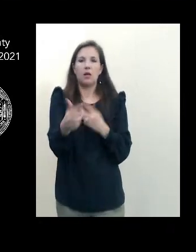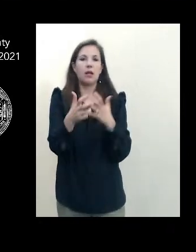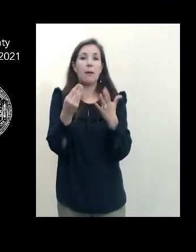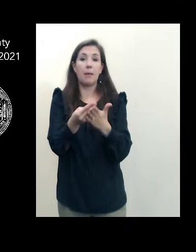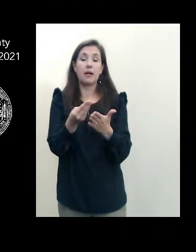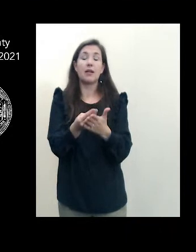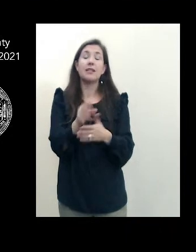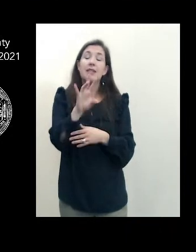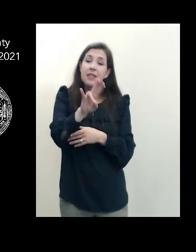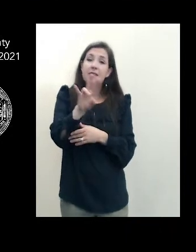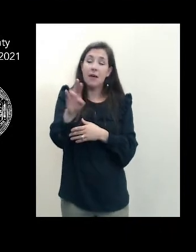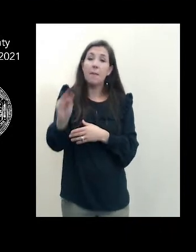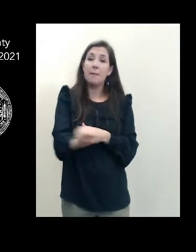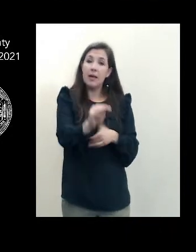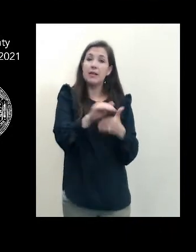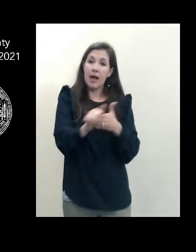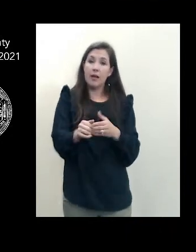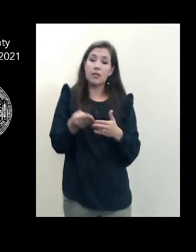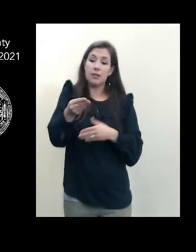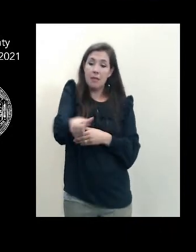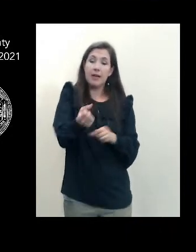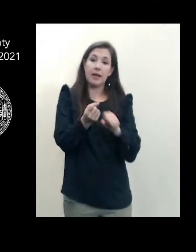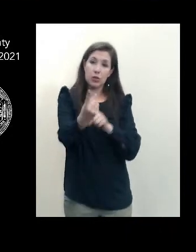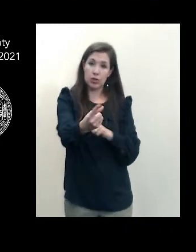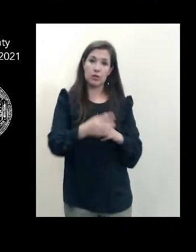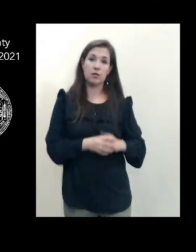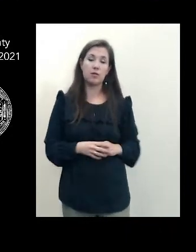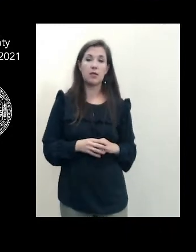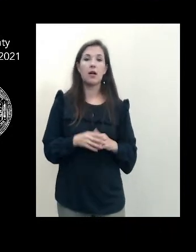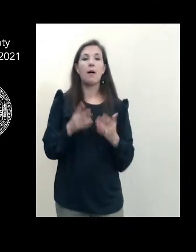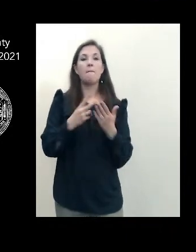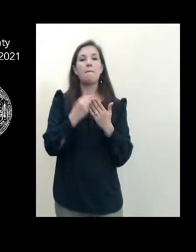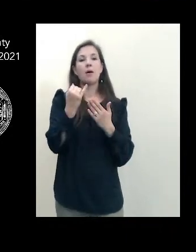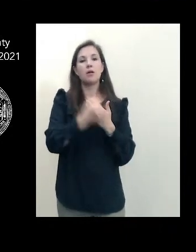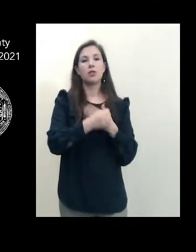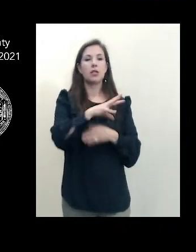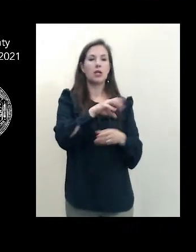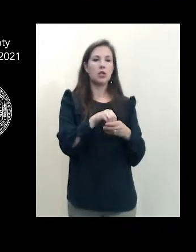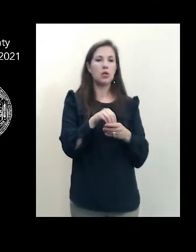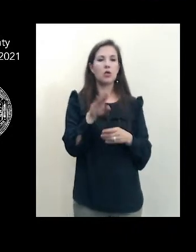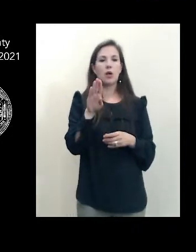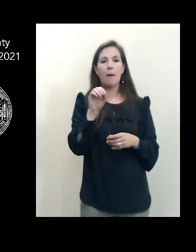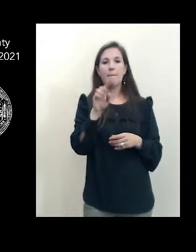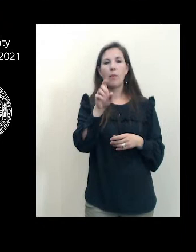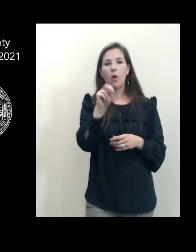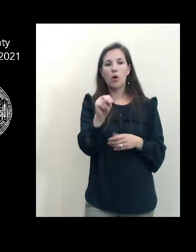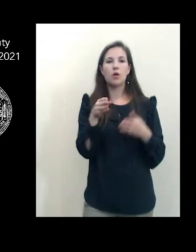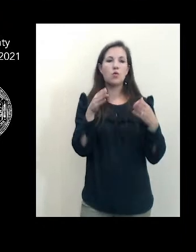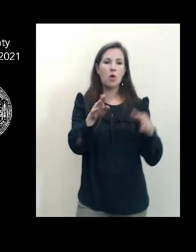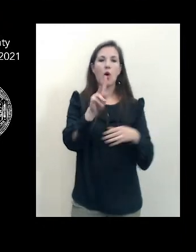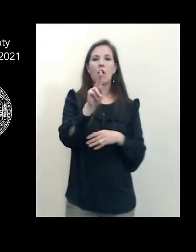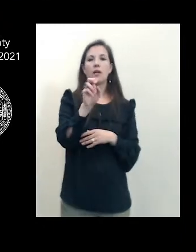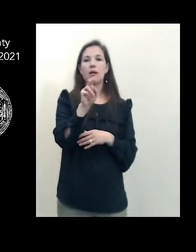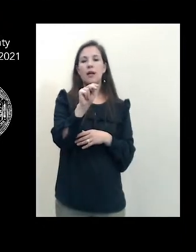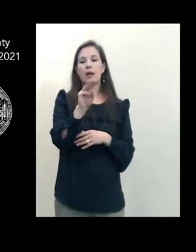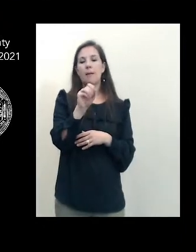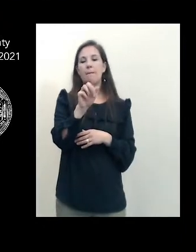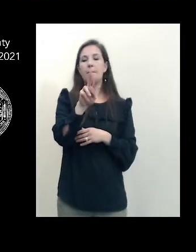$77 million is going to be spent next year. Now, these major projects include Borden Road, Kenmore Avenue, Elmwood Avenue,